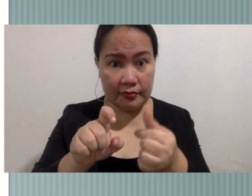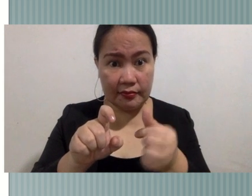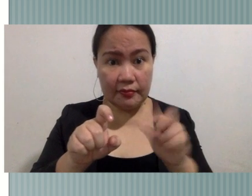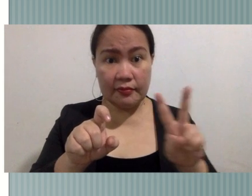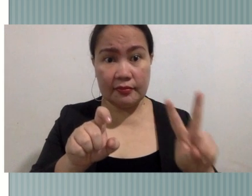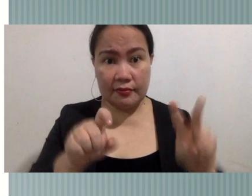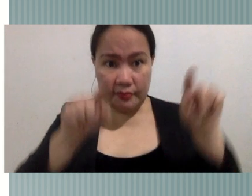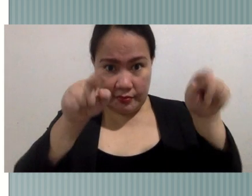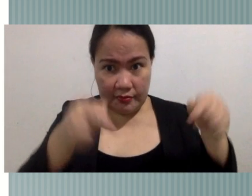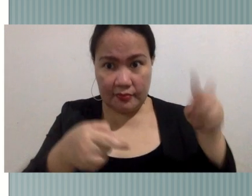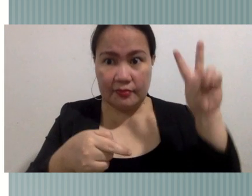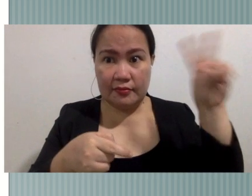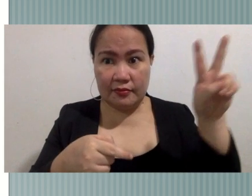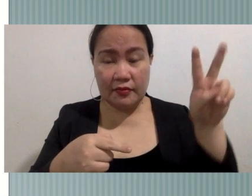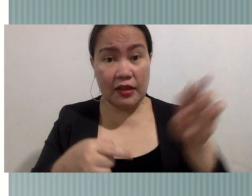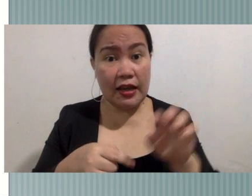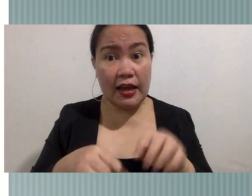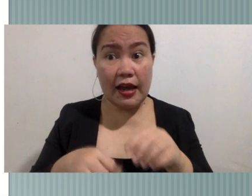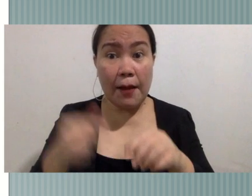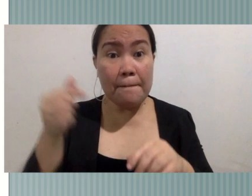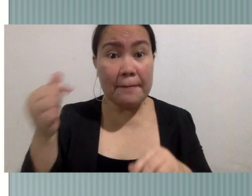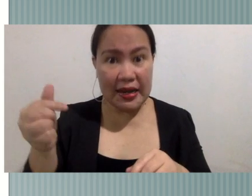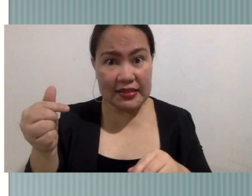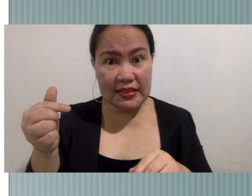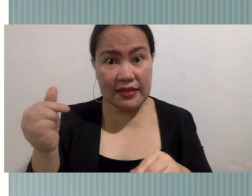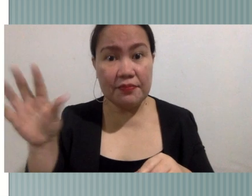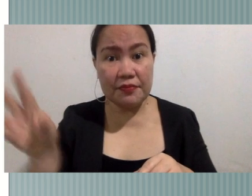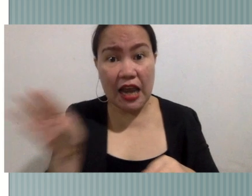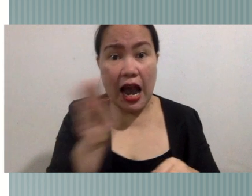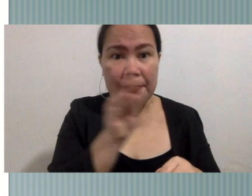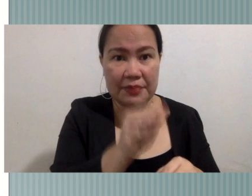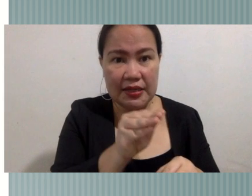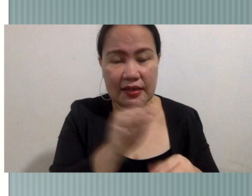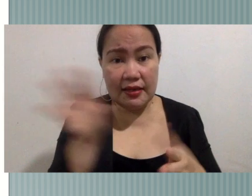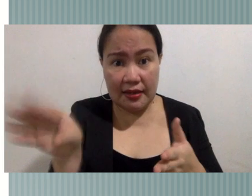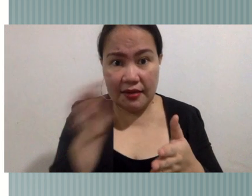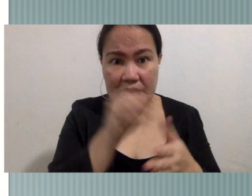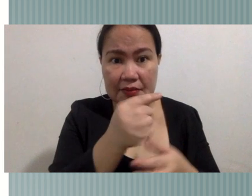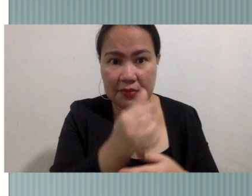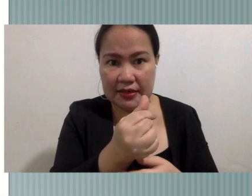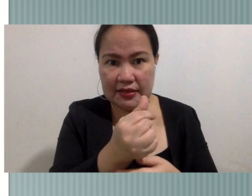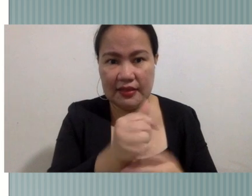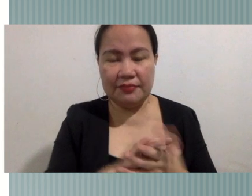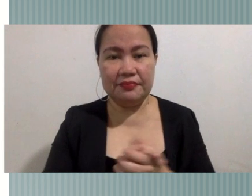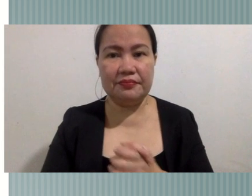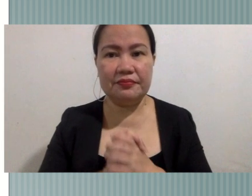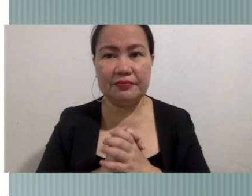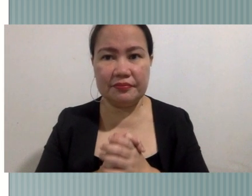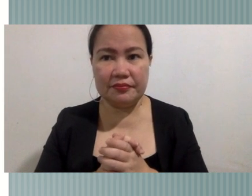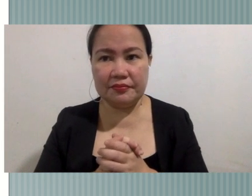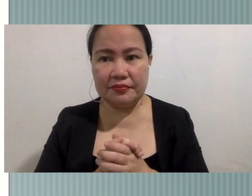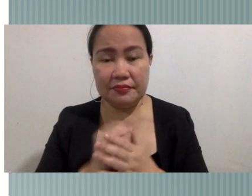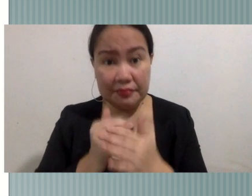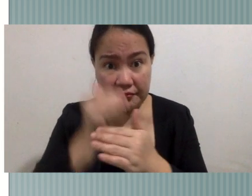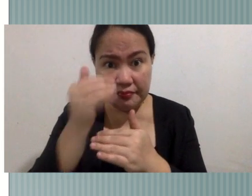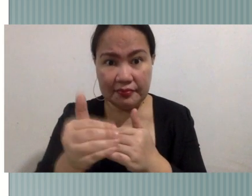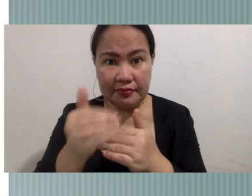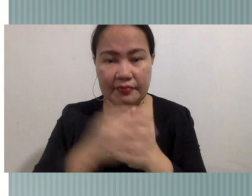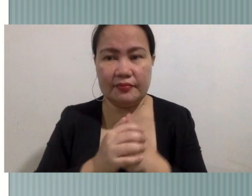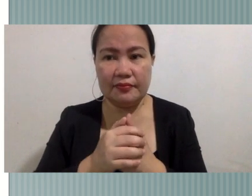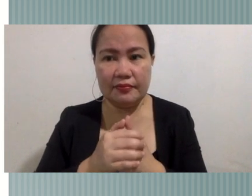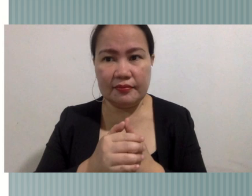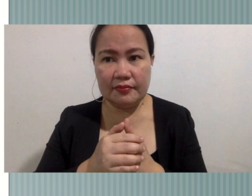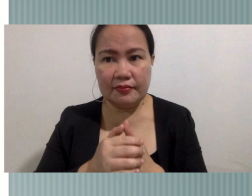squared. Susundin nyo ang sign ha, huwag kayong magkakamali. Ito yung sign na susundin nyo.